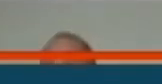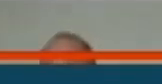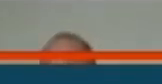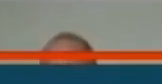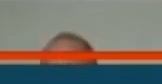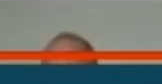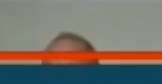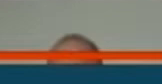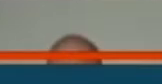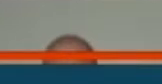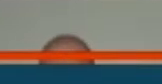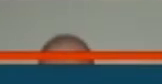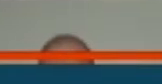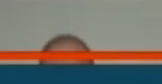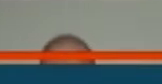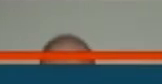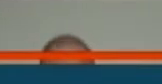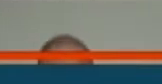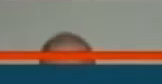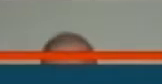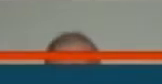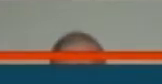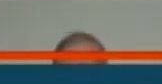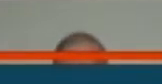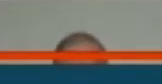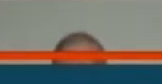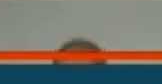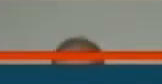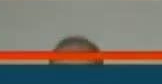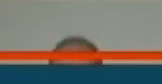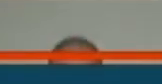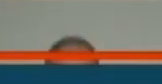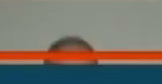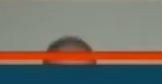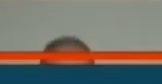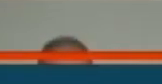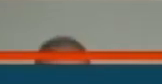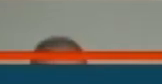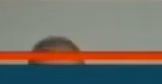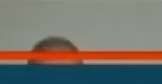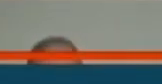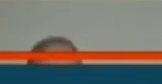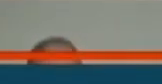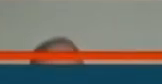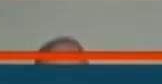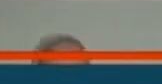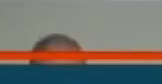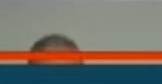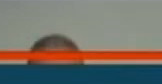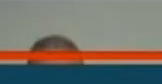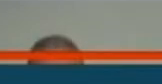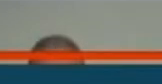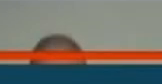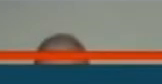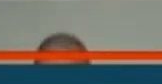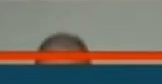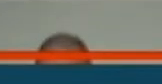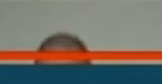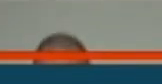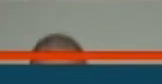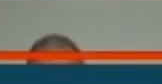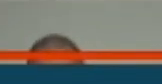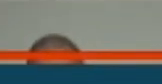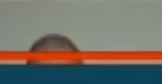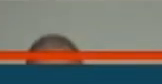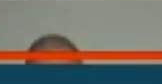different administration methods, one an intramuscular shot and the other a nasal applied vaccine. Currently in the clinical development phase, Abdullah has